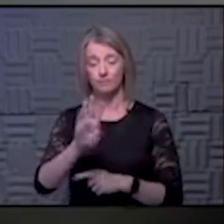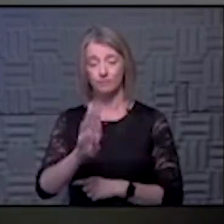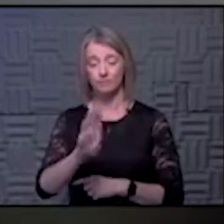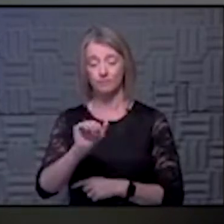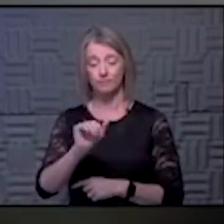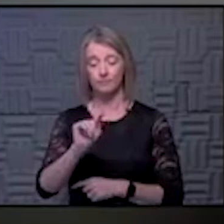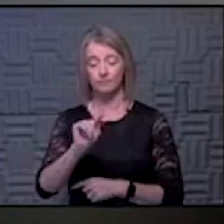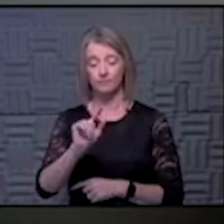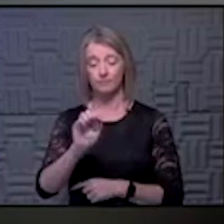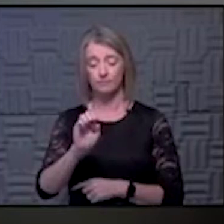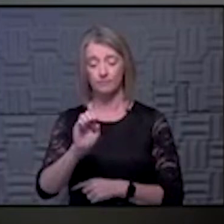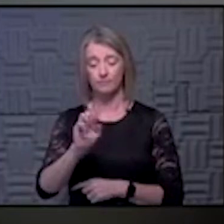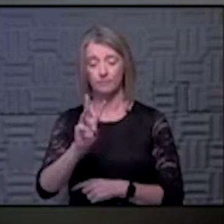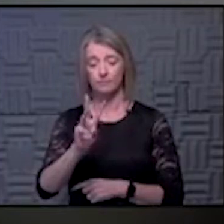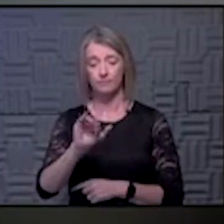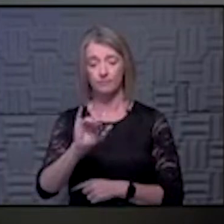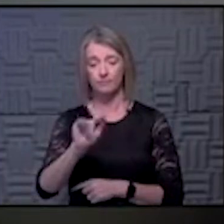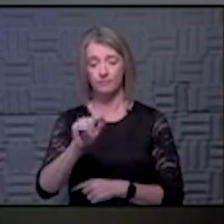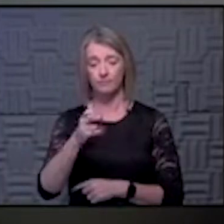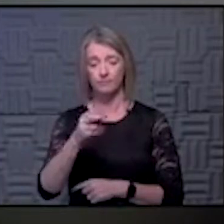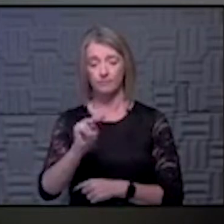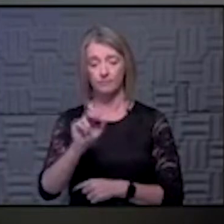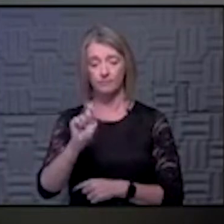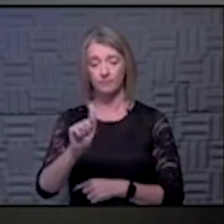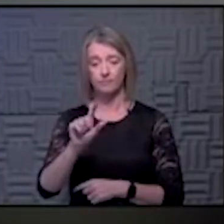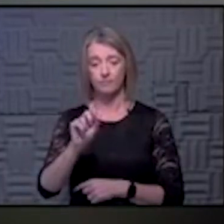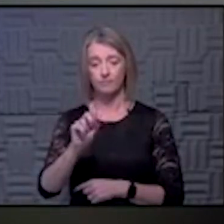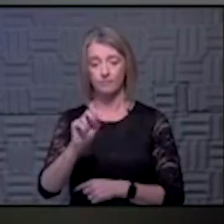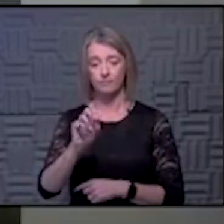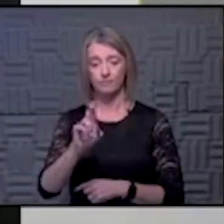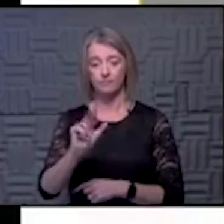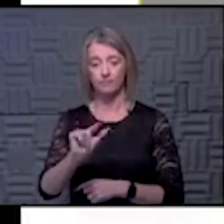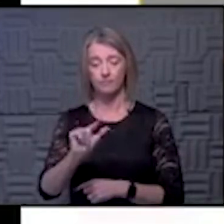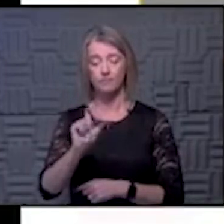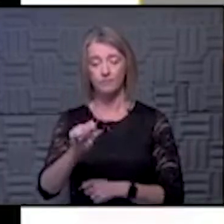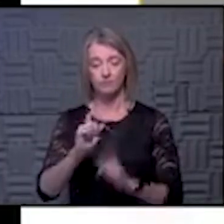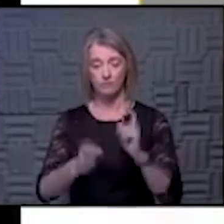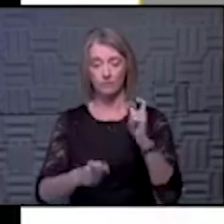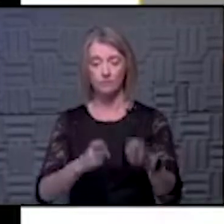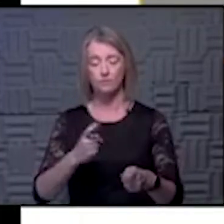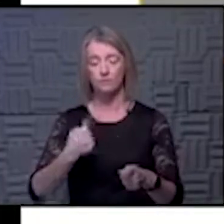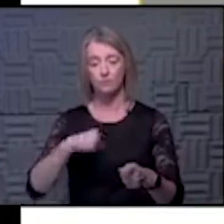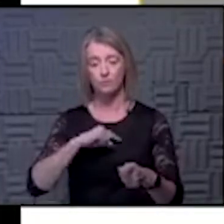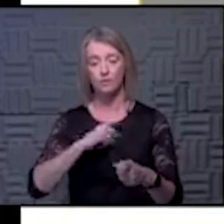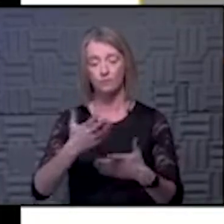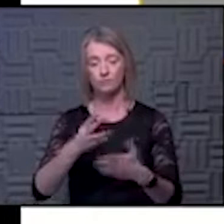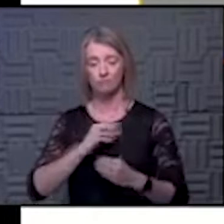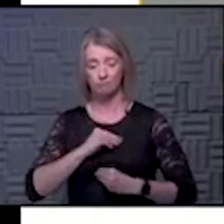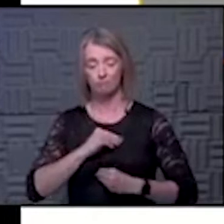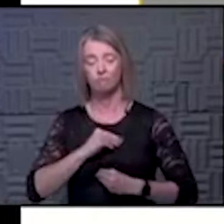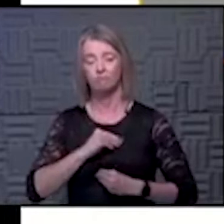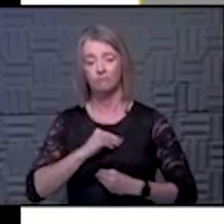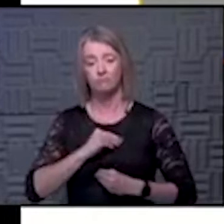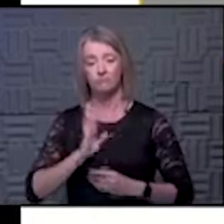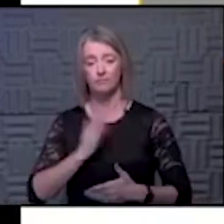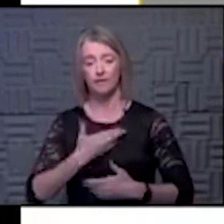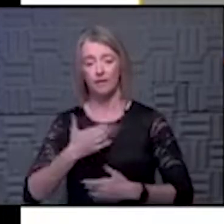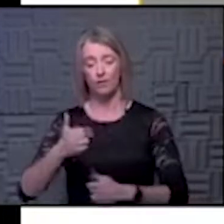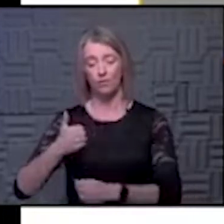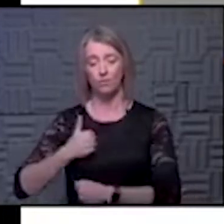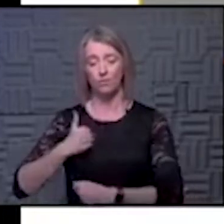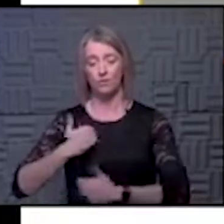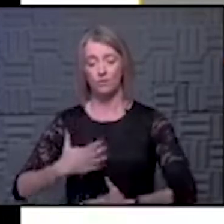thebattlewithin.org, there's the opportunity to donate. And we'd be grateful to use that to support our Warriors here in Kansas City.